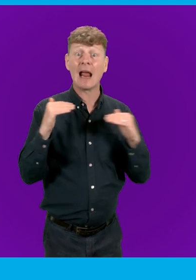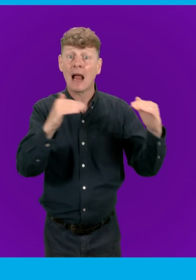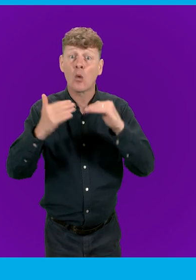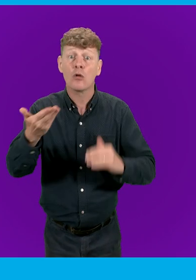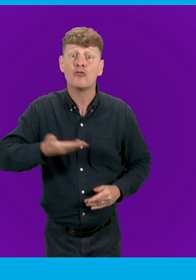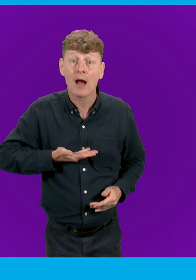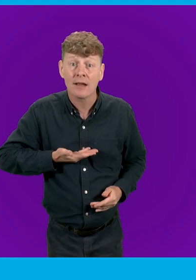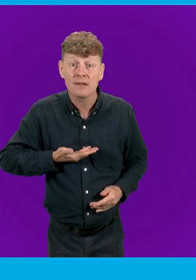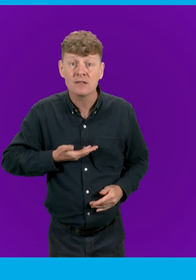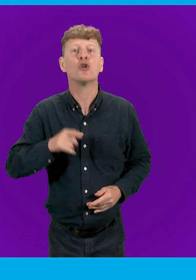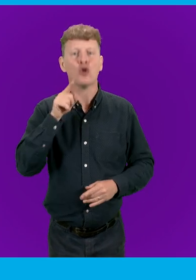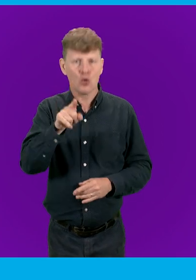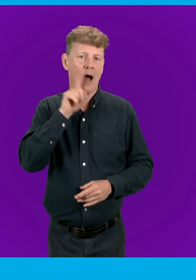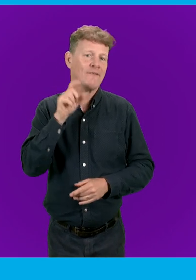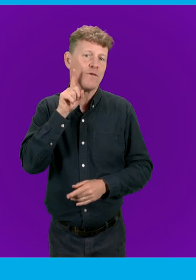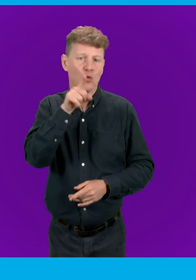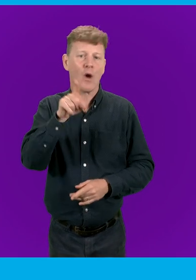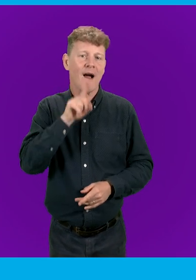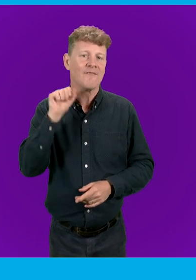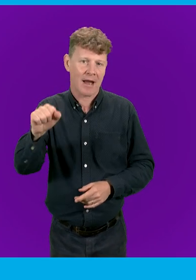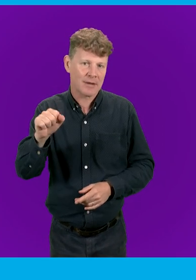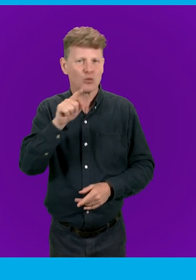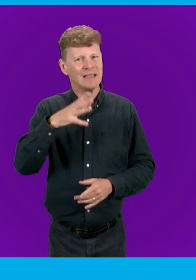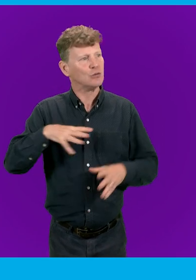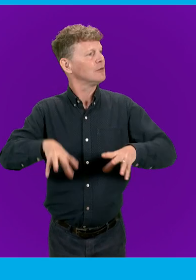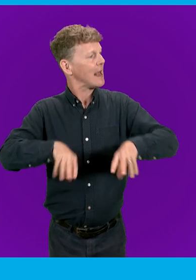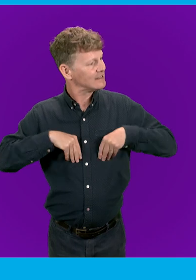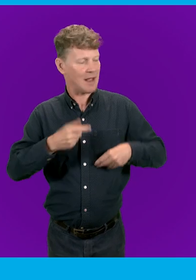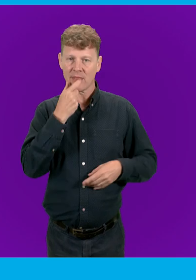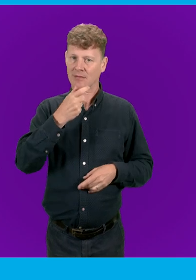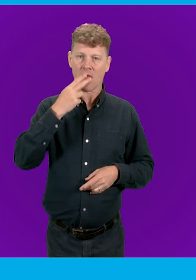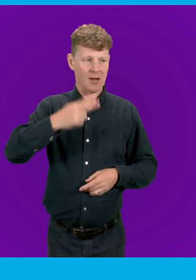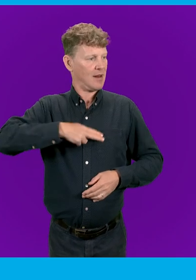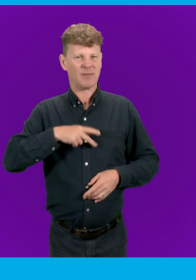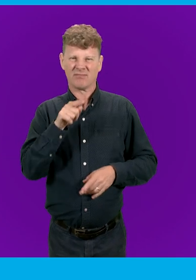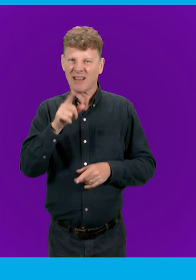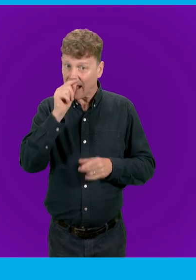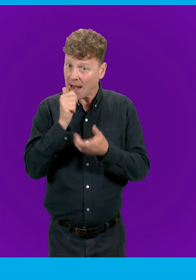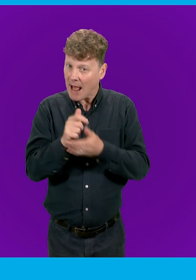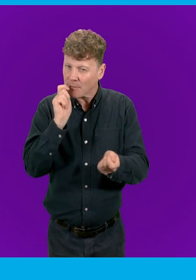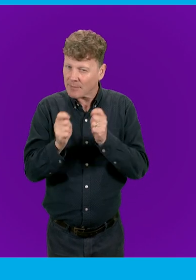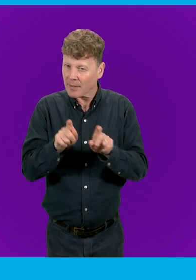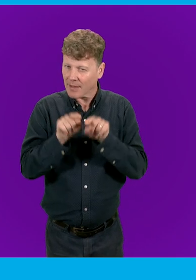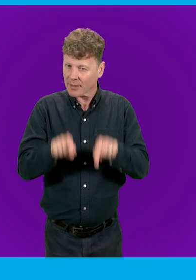that's you're a feminist, and owning that term. Those kinds of small things can really help.